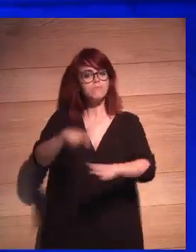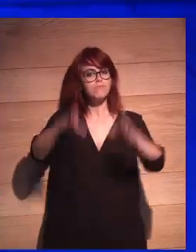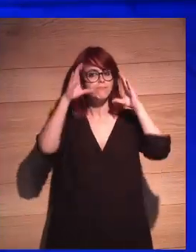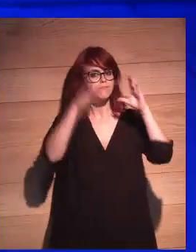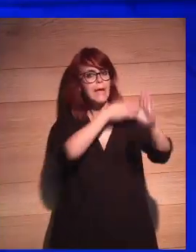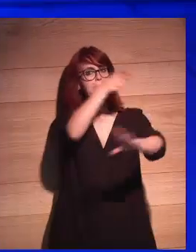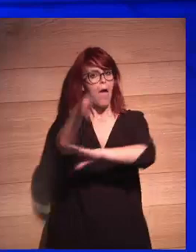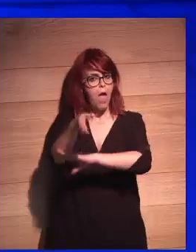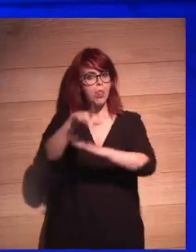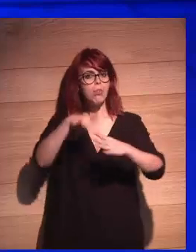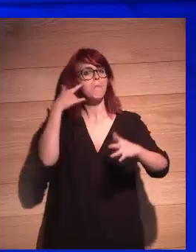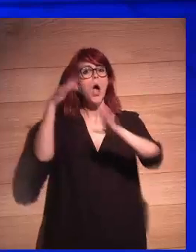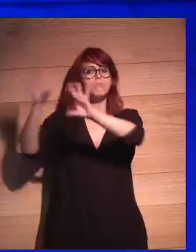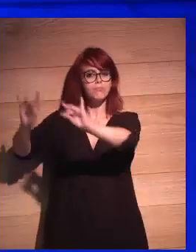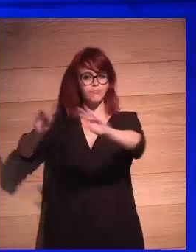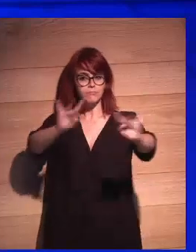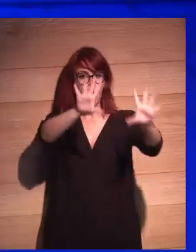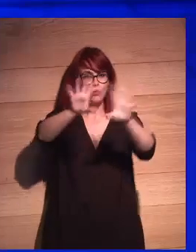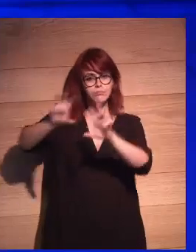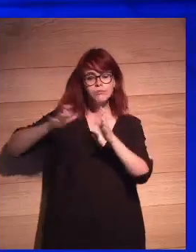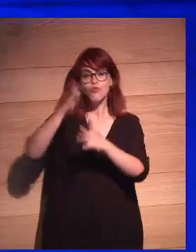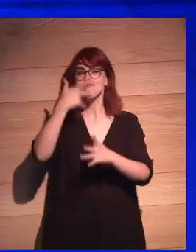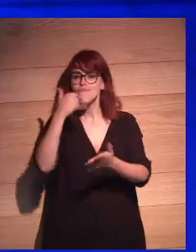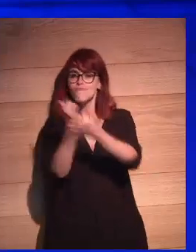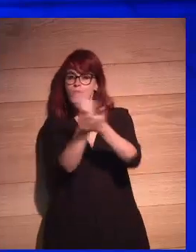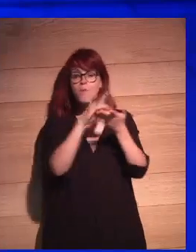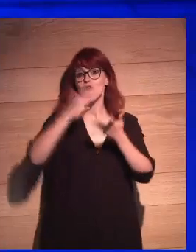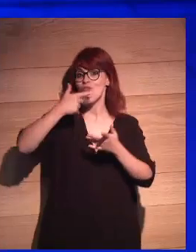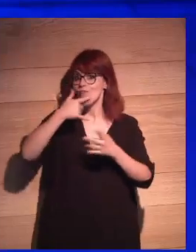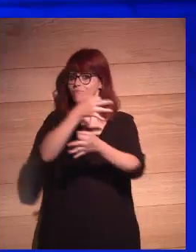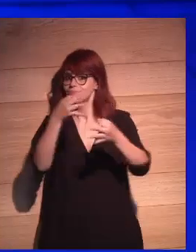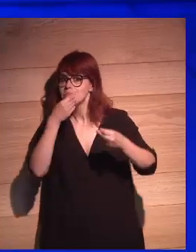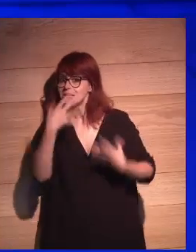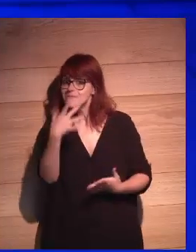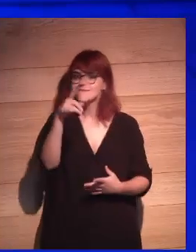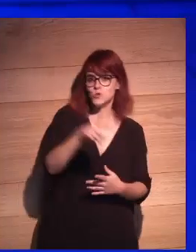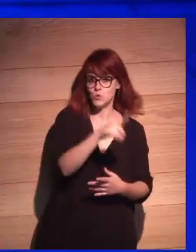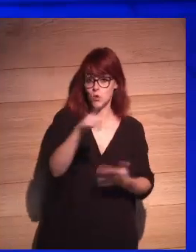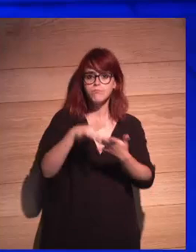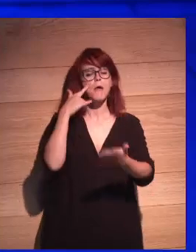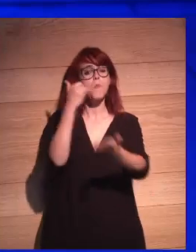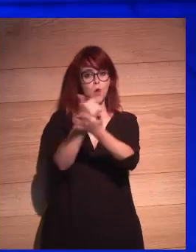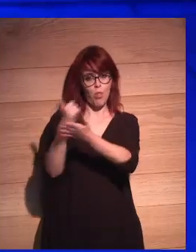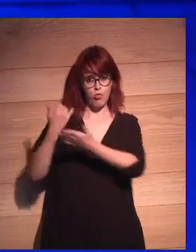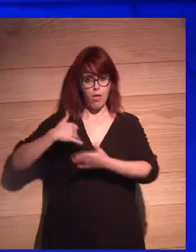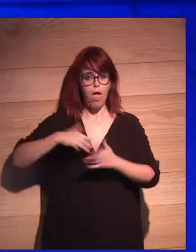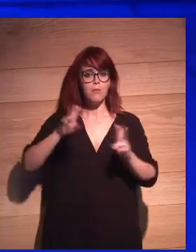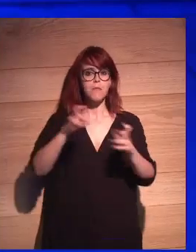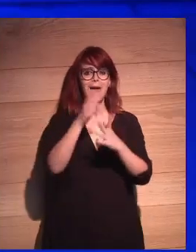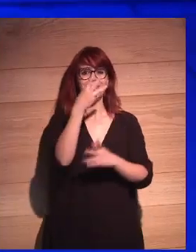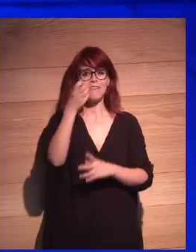for a week they study the lesson, and then they go to a special center, and then they practice and experience their